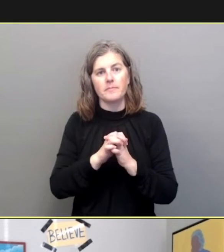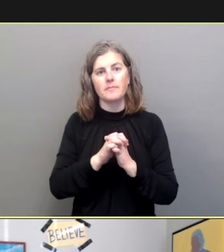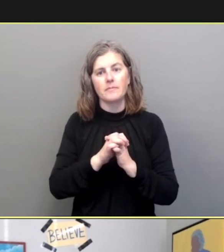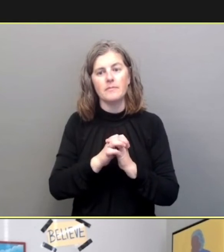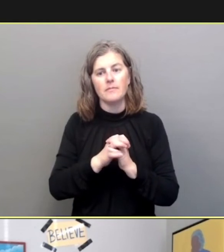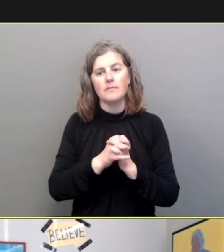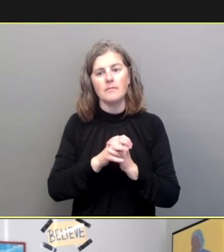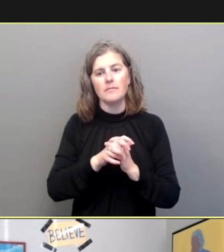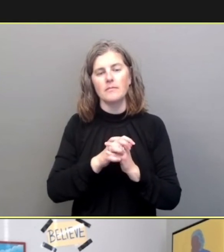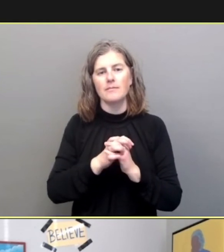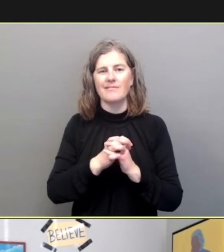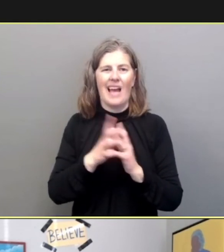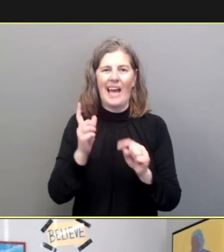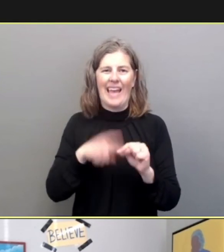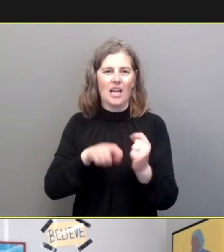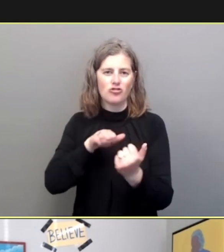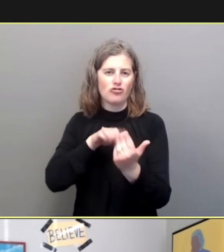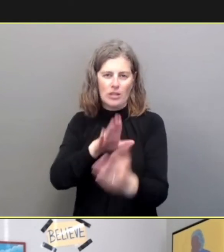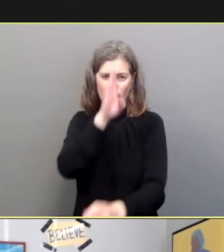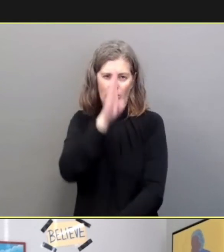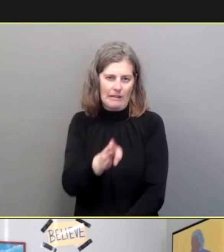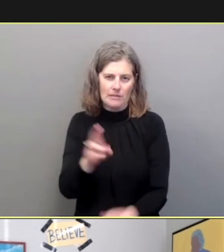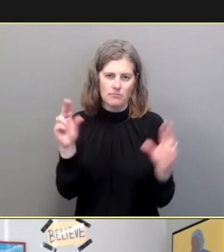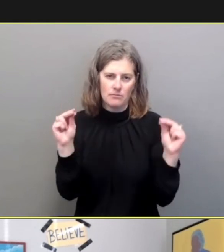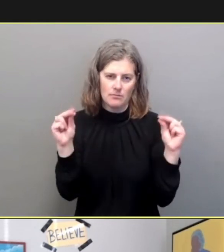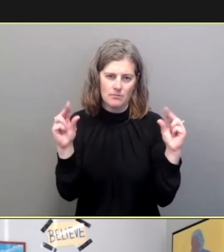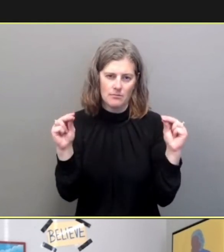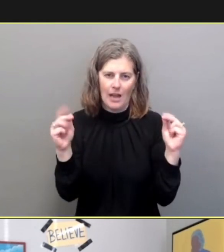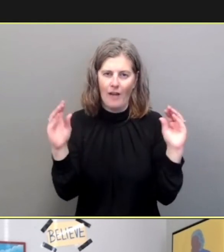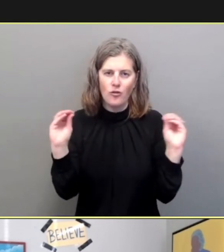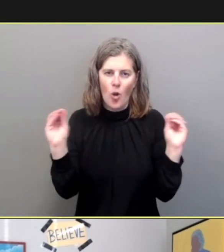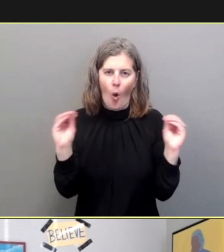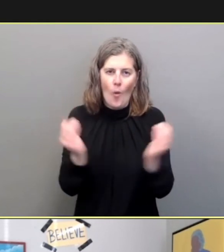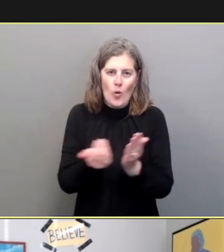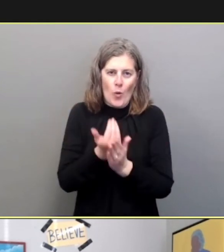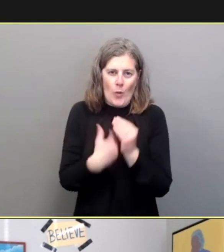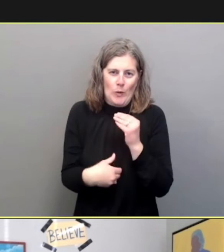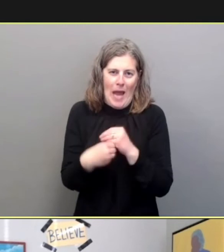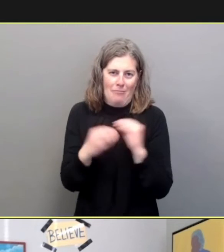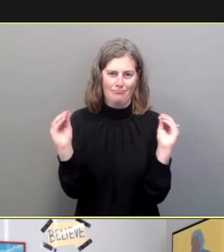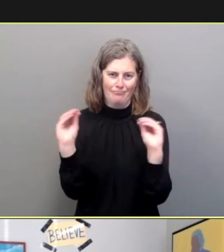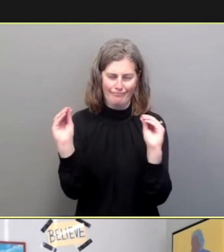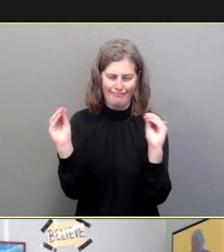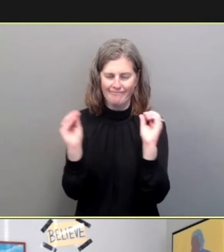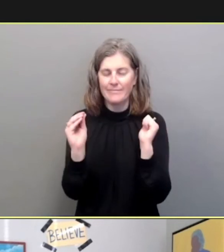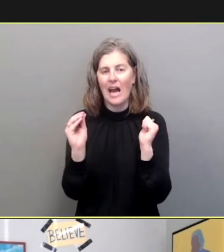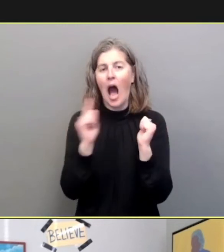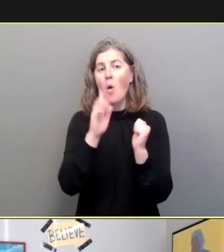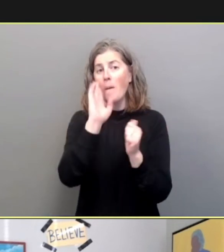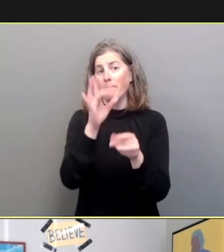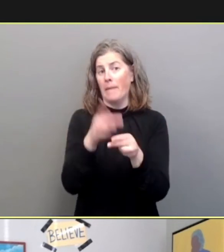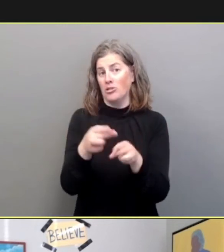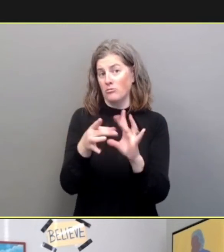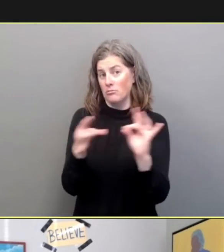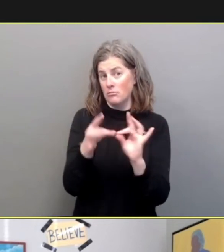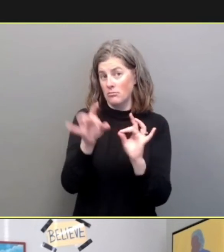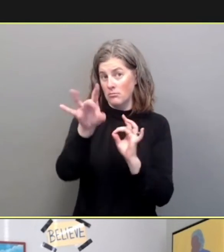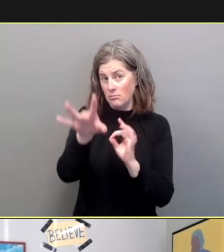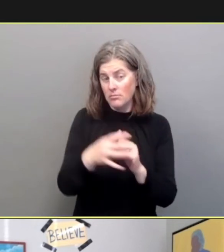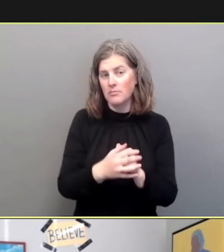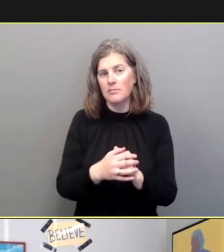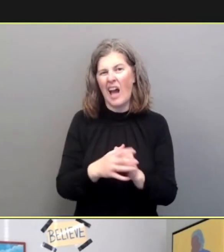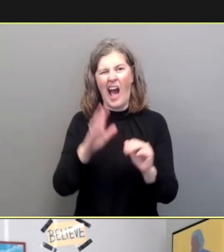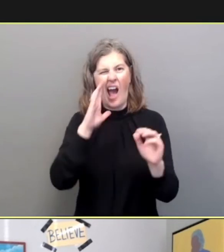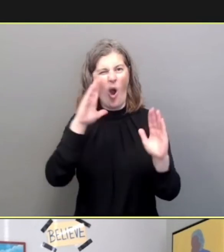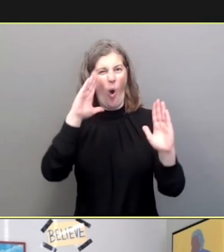I can't really address it directly. I don't have anything new to add, but the only other thing I would mention is that, I hope